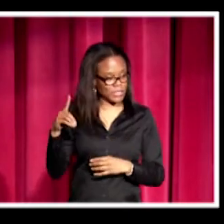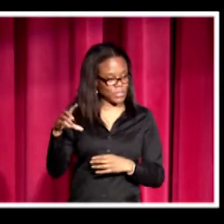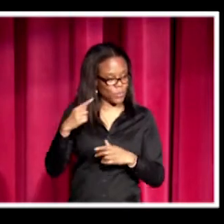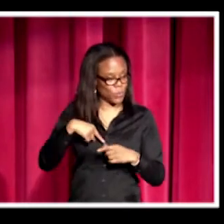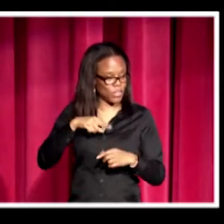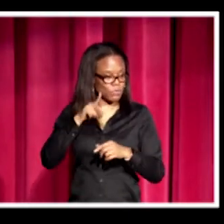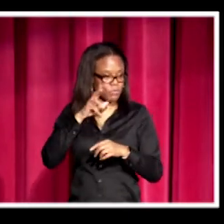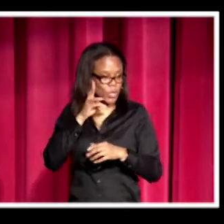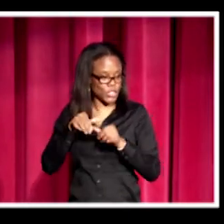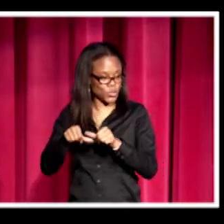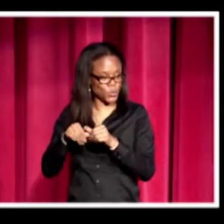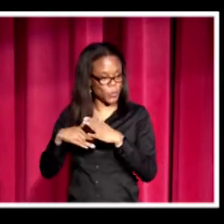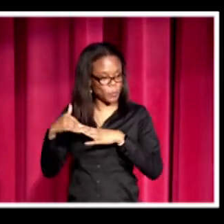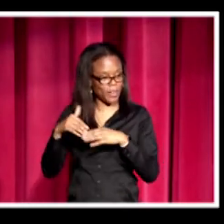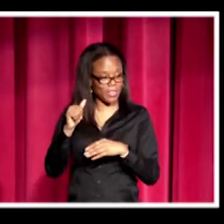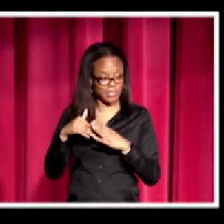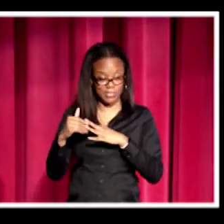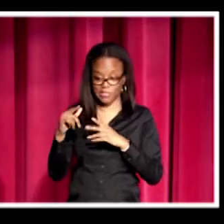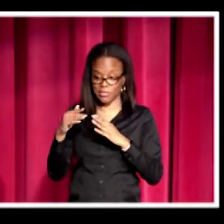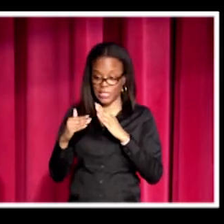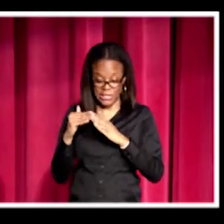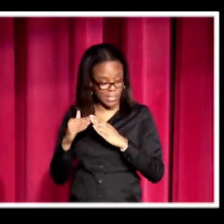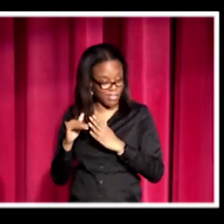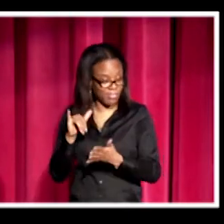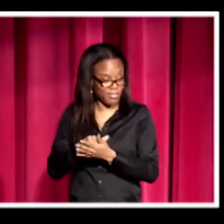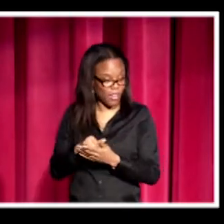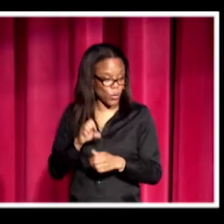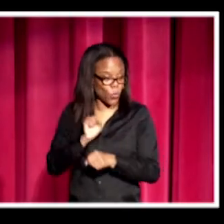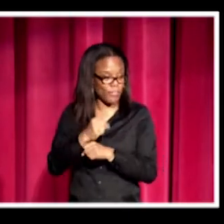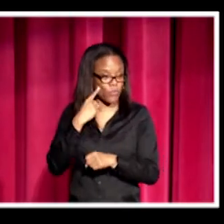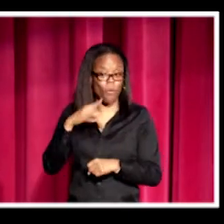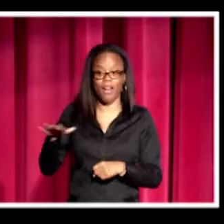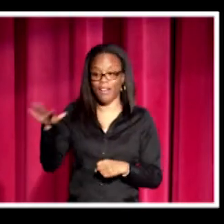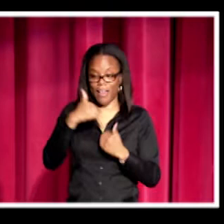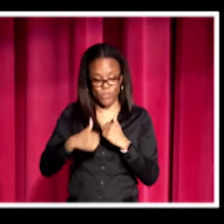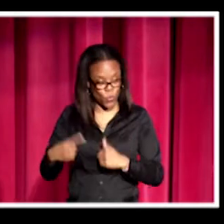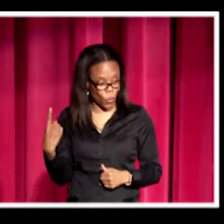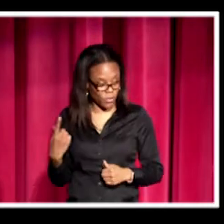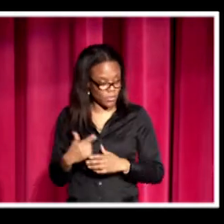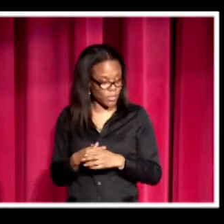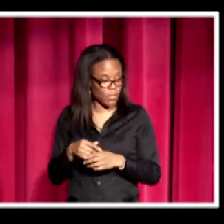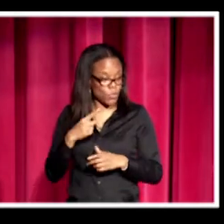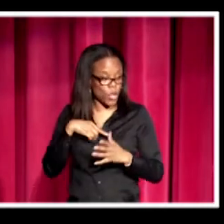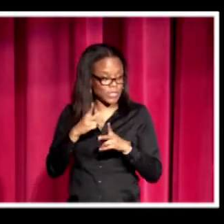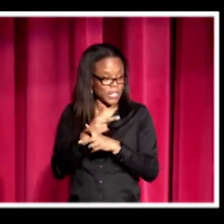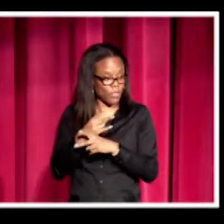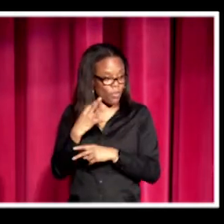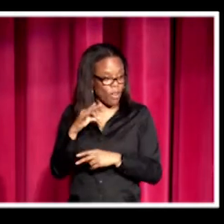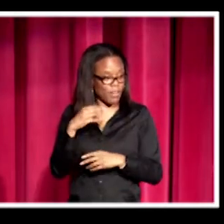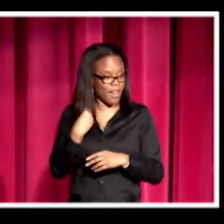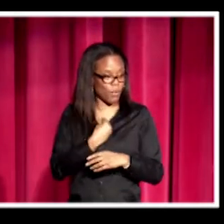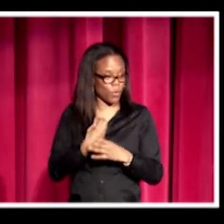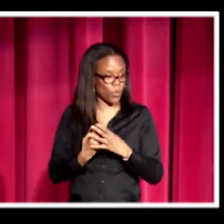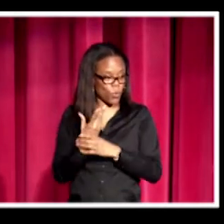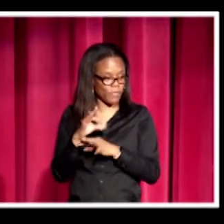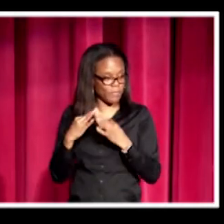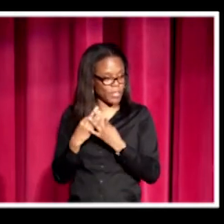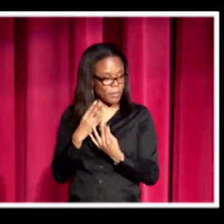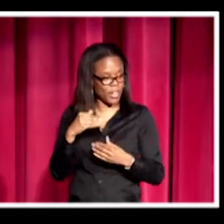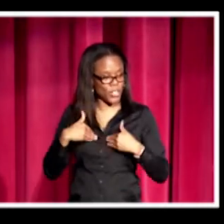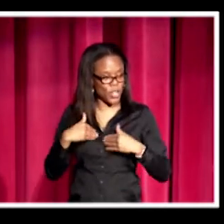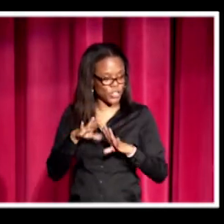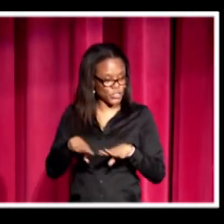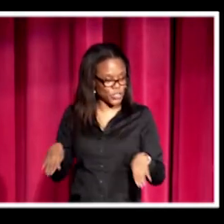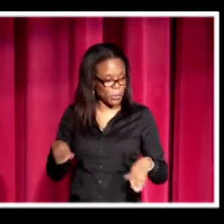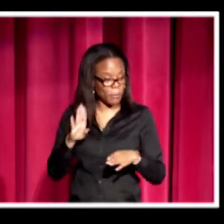will continue building a city that works for everyone. We're taking care of our growing families and young children by